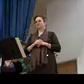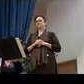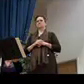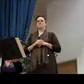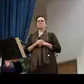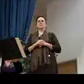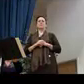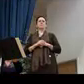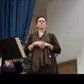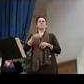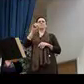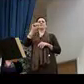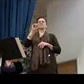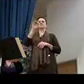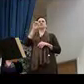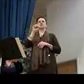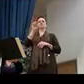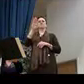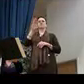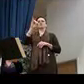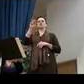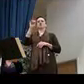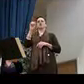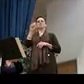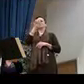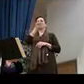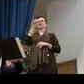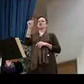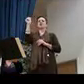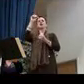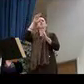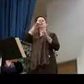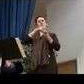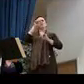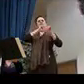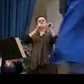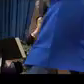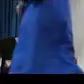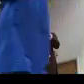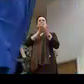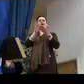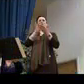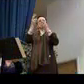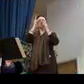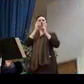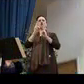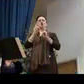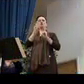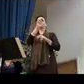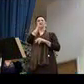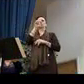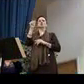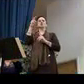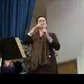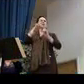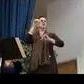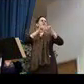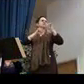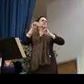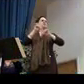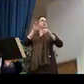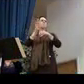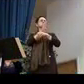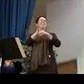Jennings, Associate of Applied Science, Accounting Honors, Associate of Applied Science, Business Administration Management,